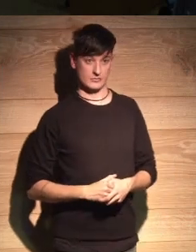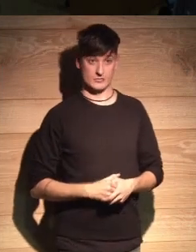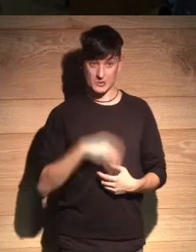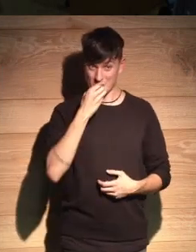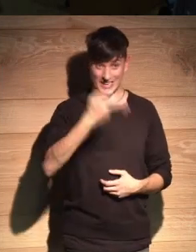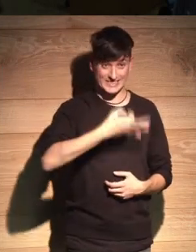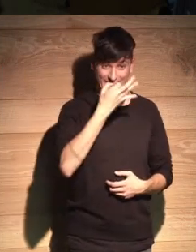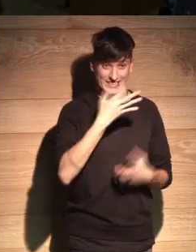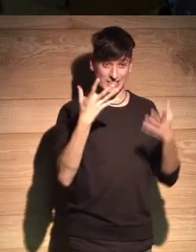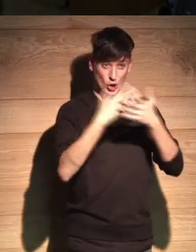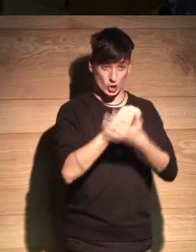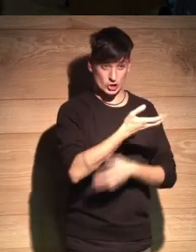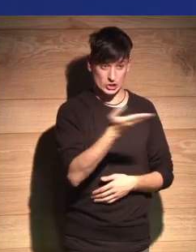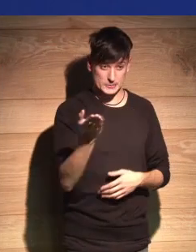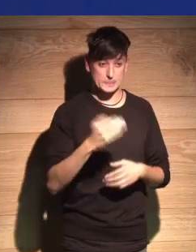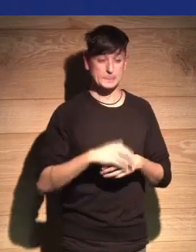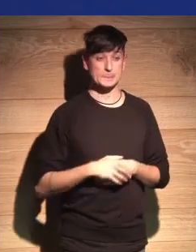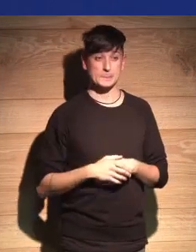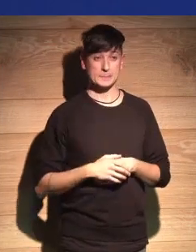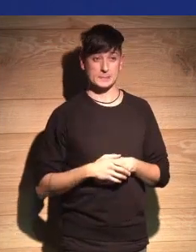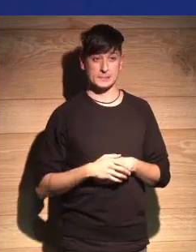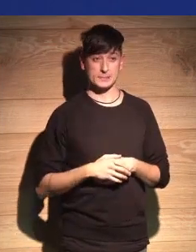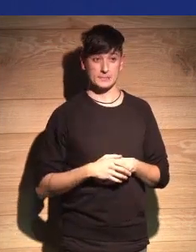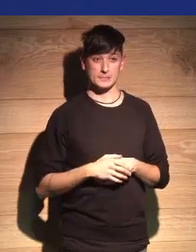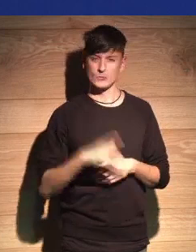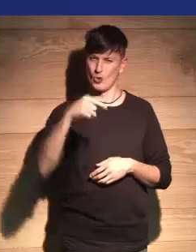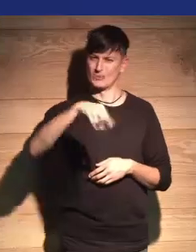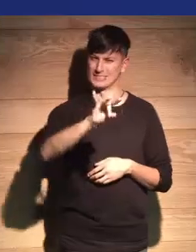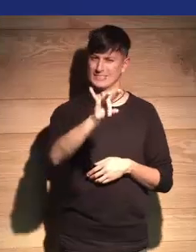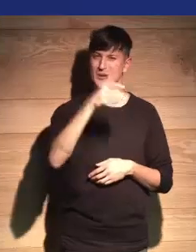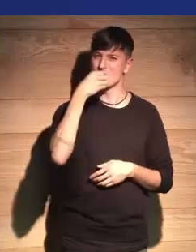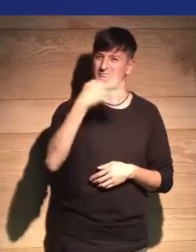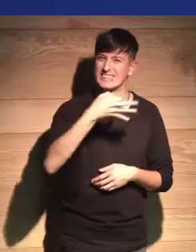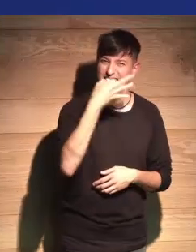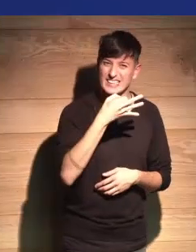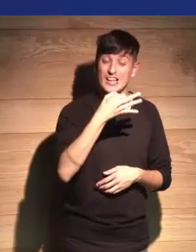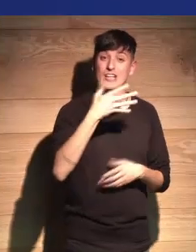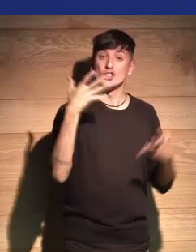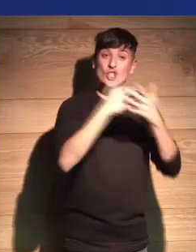Buenas tardes a todos. Good evening, everyone, or